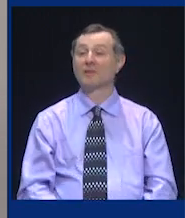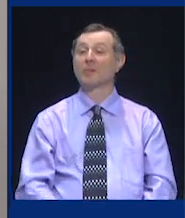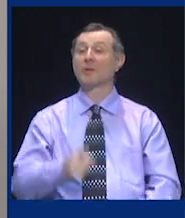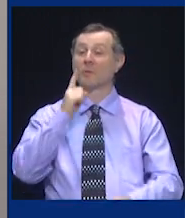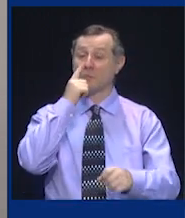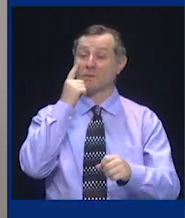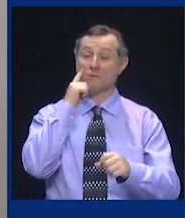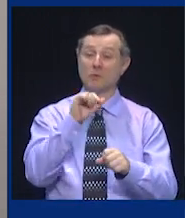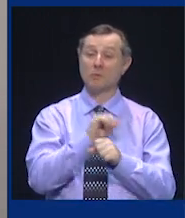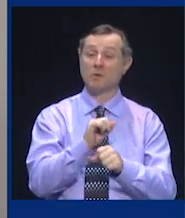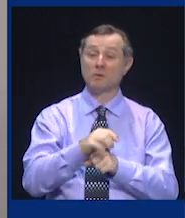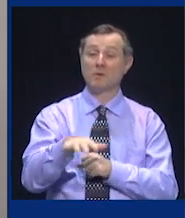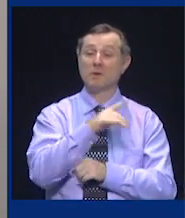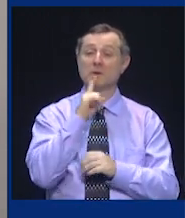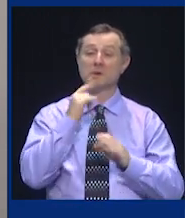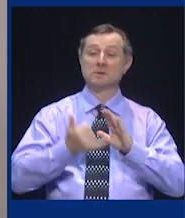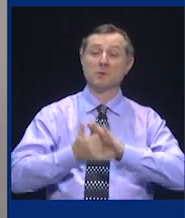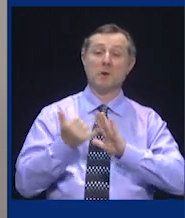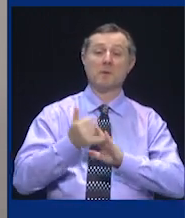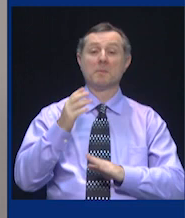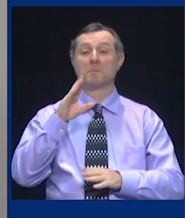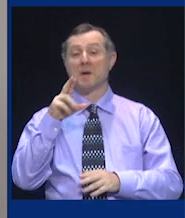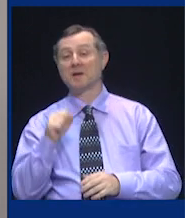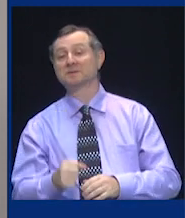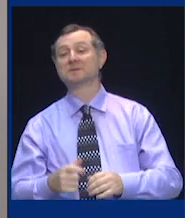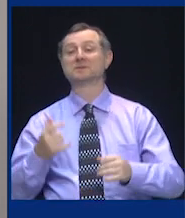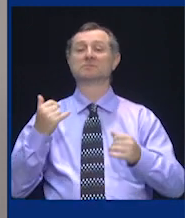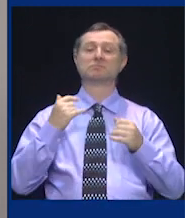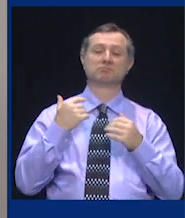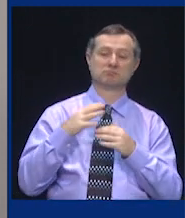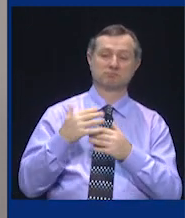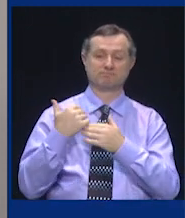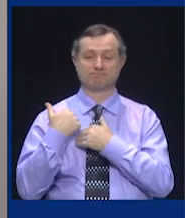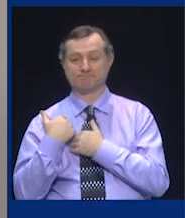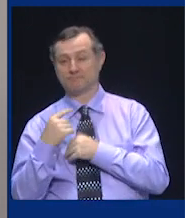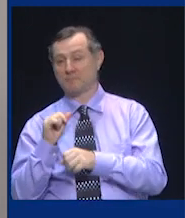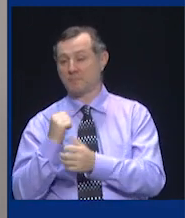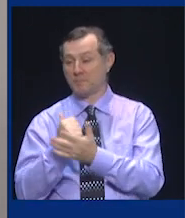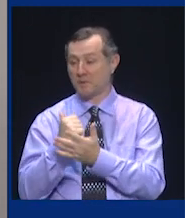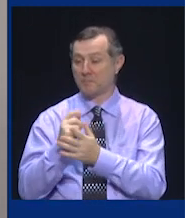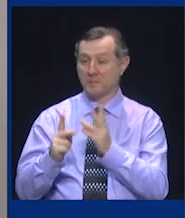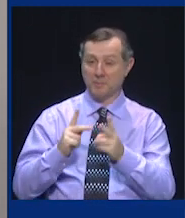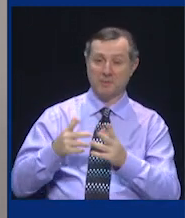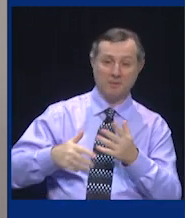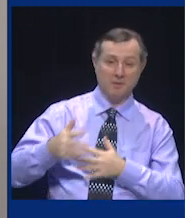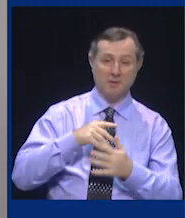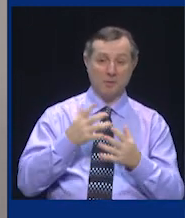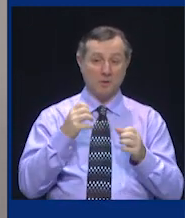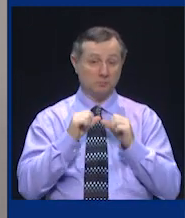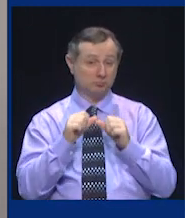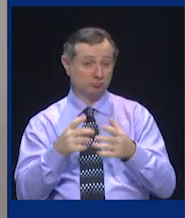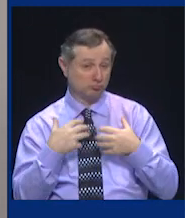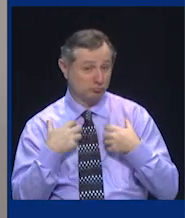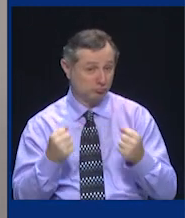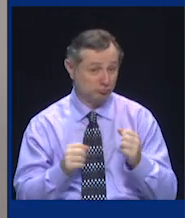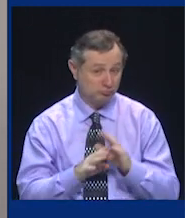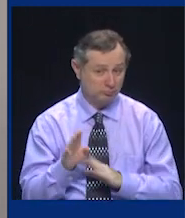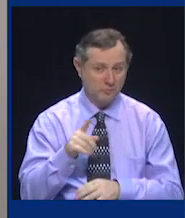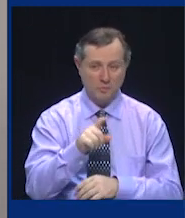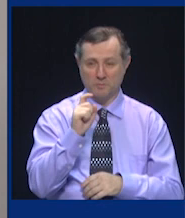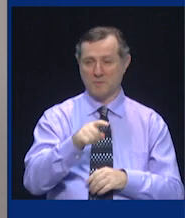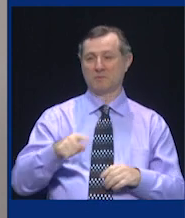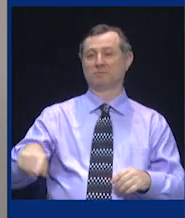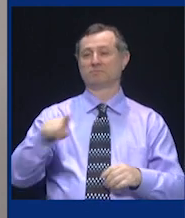the city and the region on their backs. If we're going to bounce back stronger than ever, we all need to step up and get